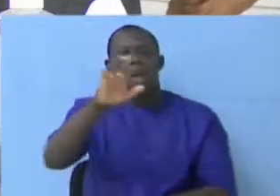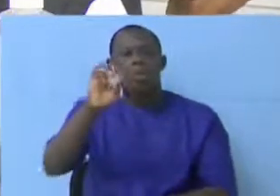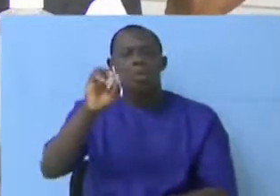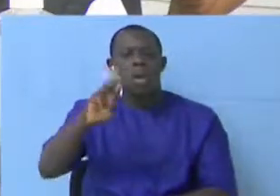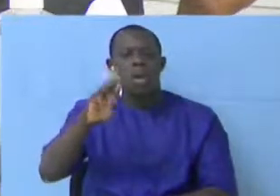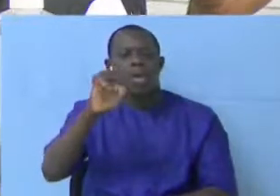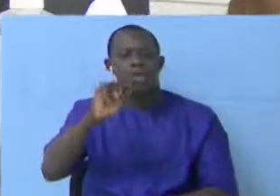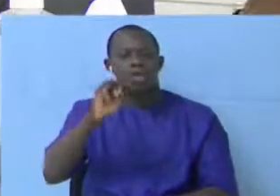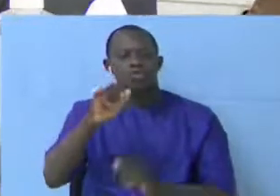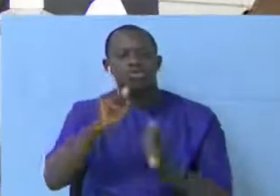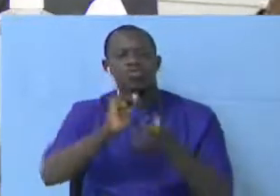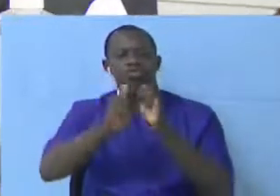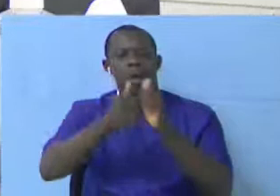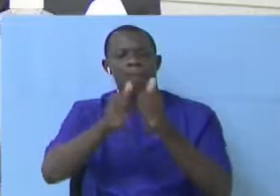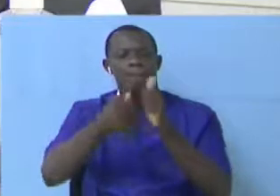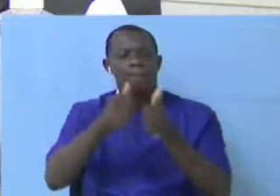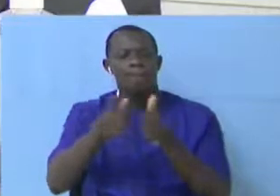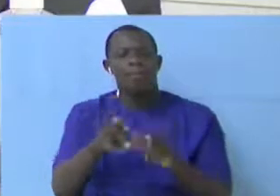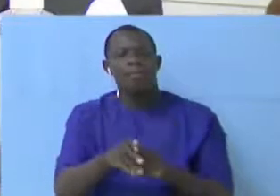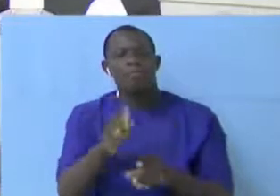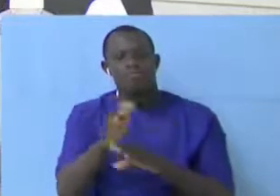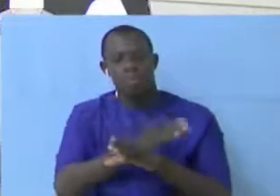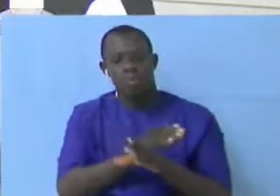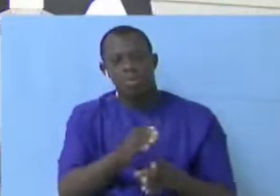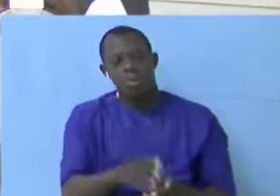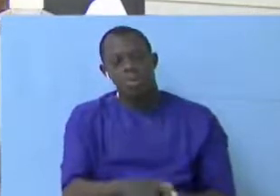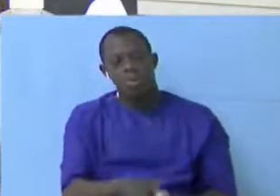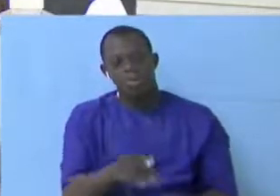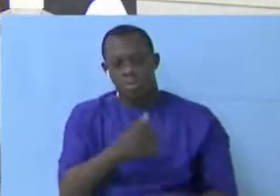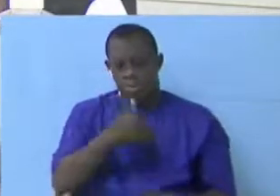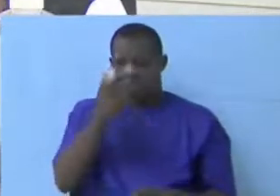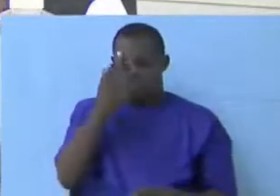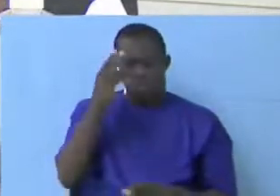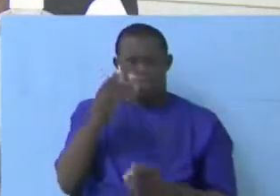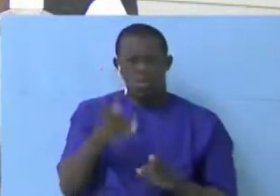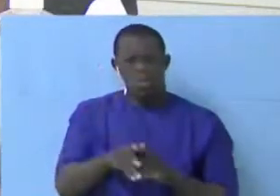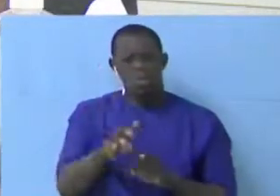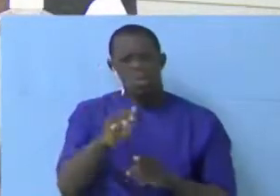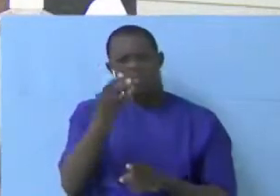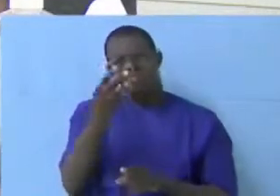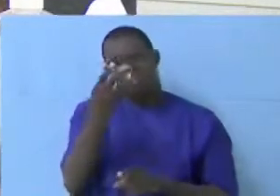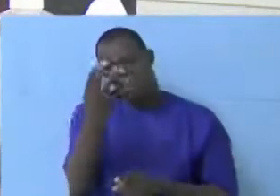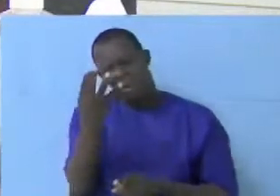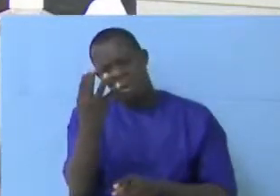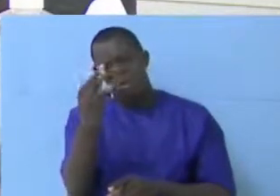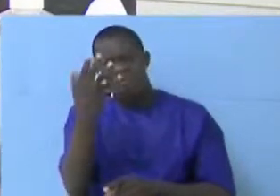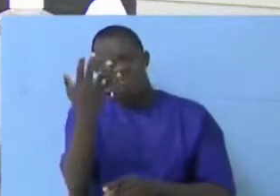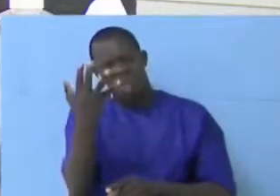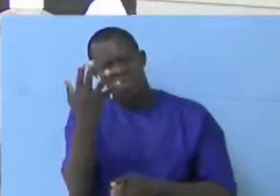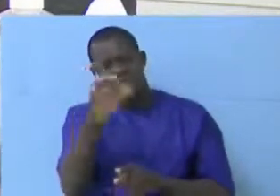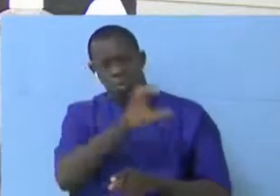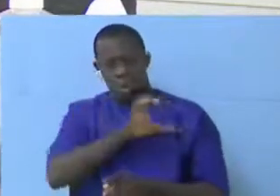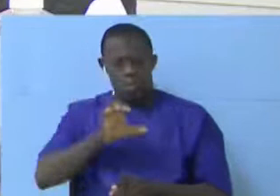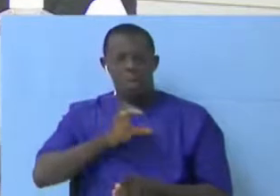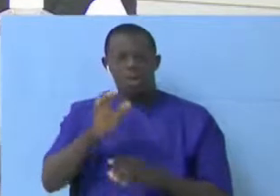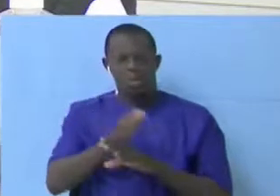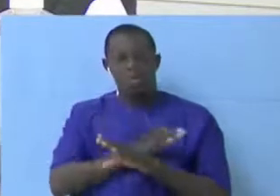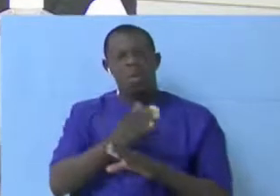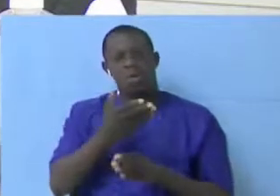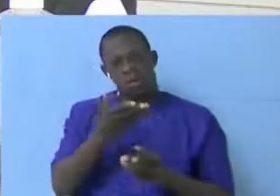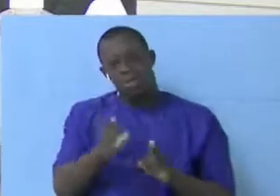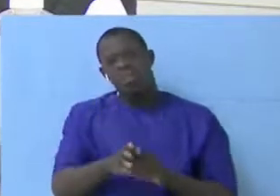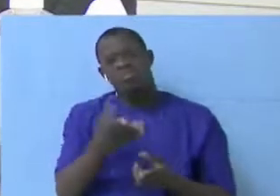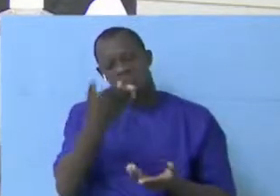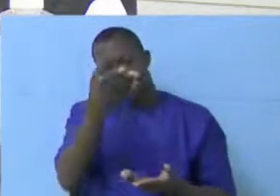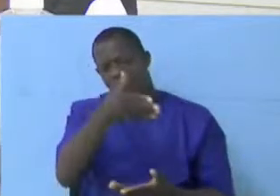I'm not sure, maybe fourth or fifth compound on the left. Amman la bage barasi ke koda kilim fula sabanani fo